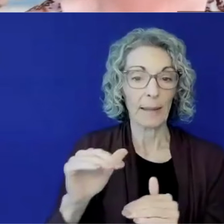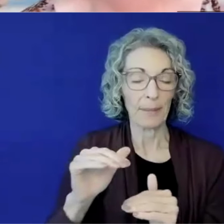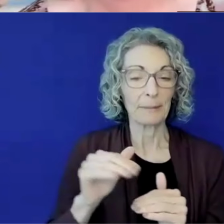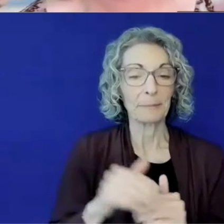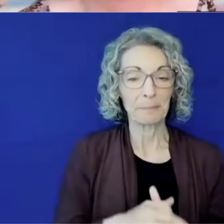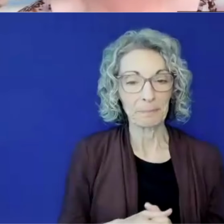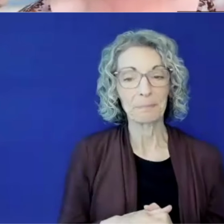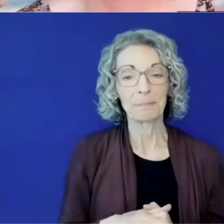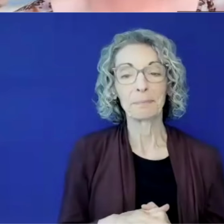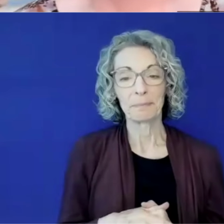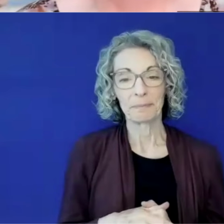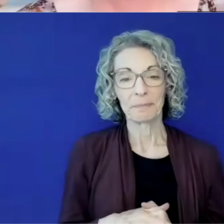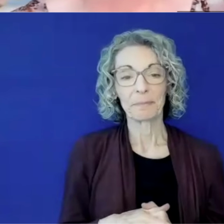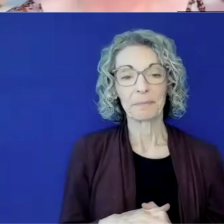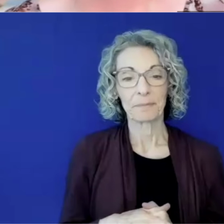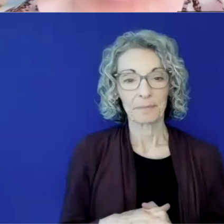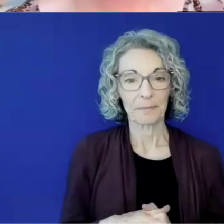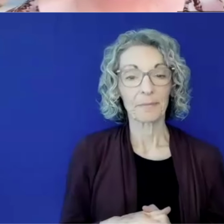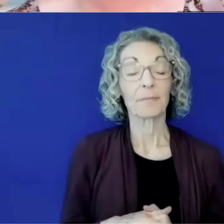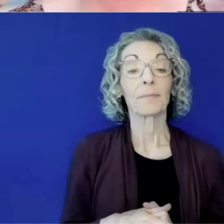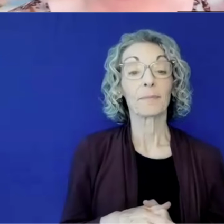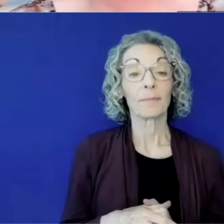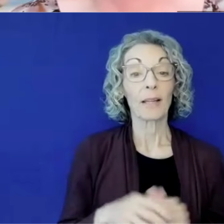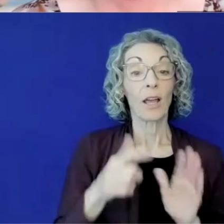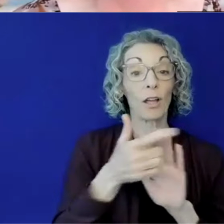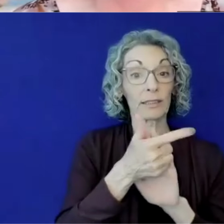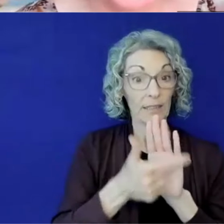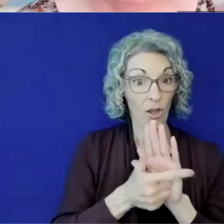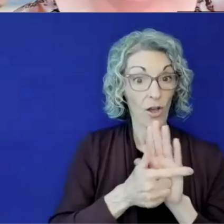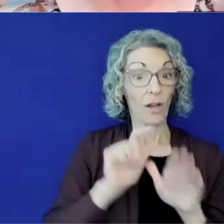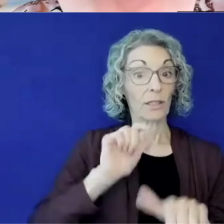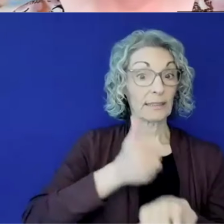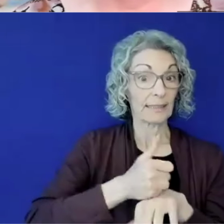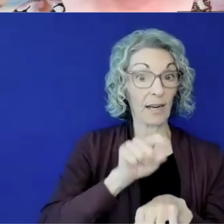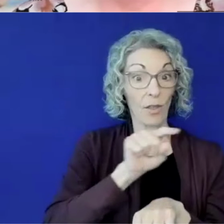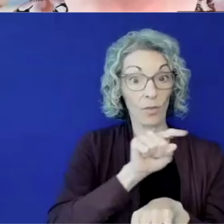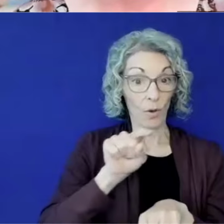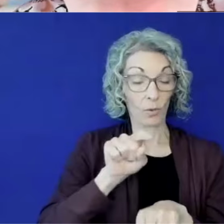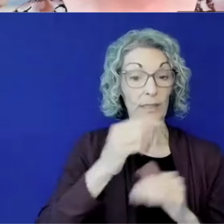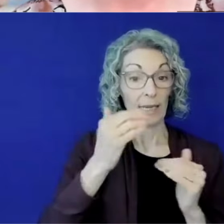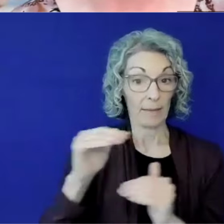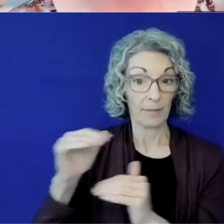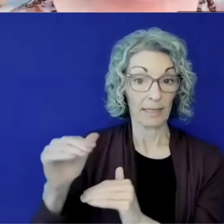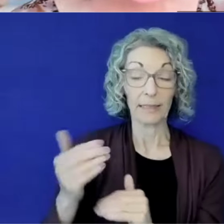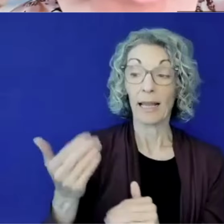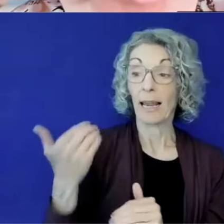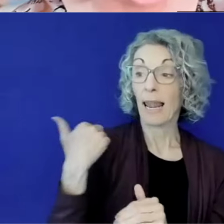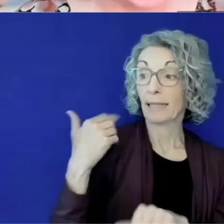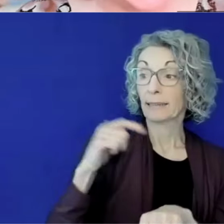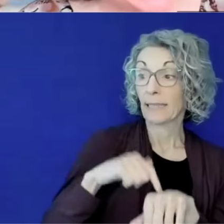So these resource limits are set by statute. The last time they were increased was in